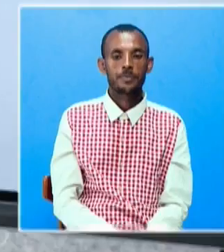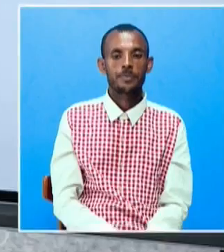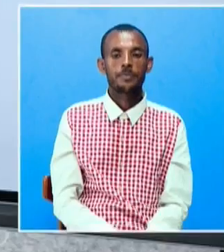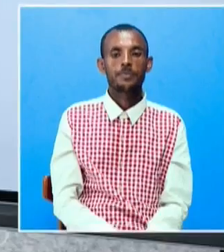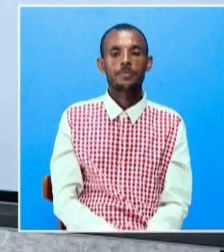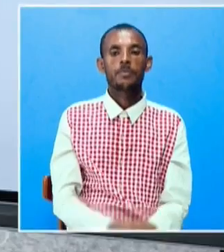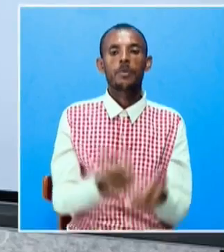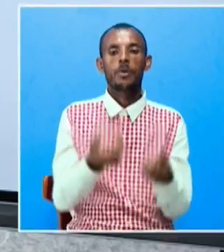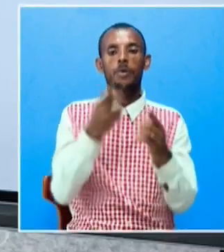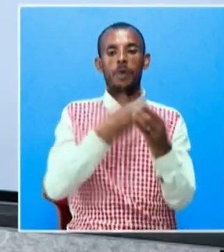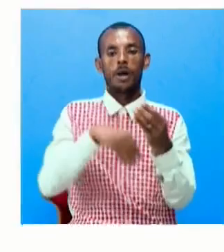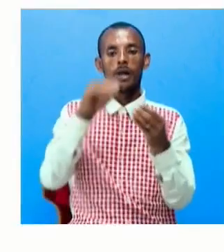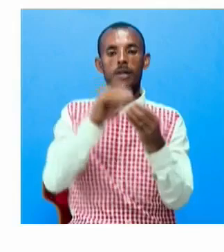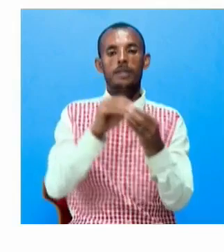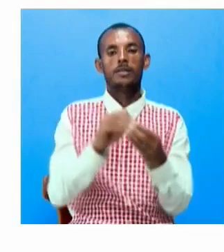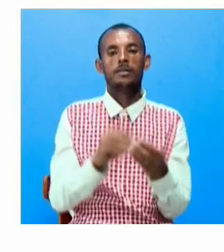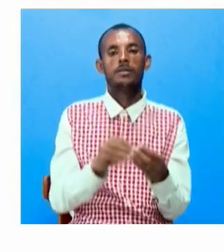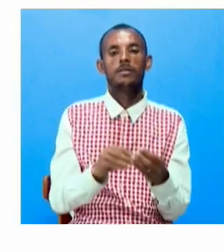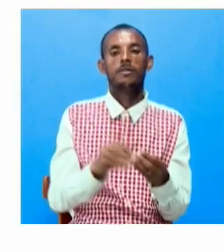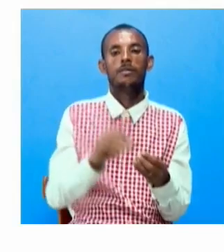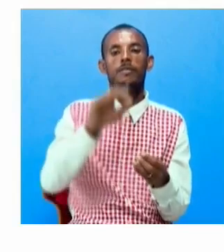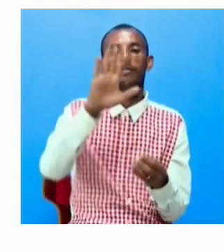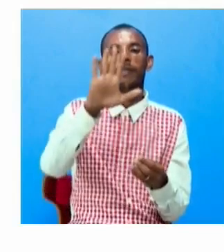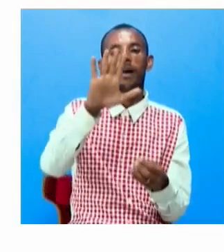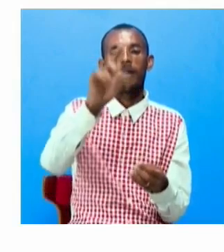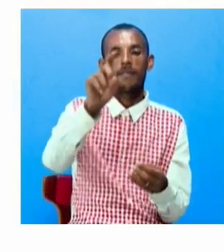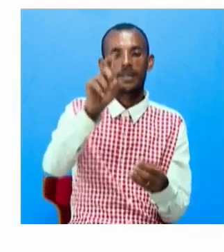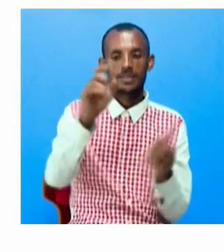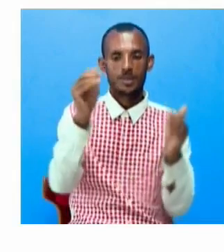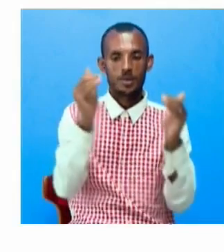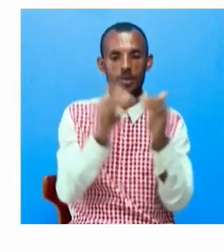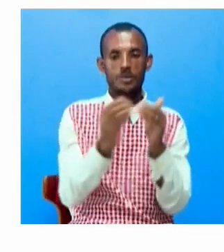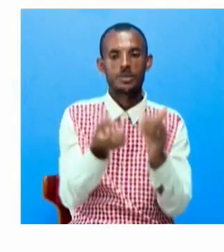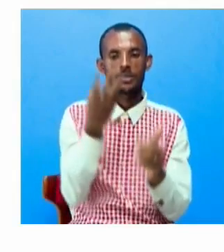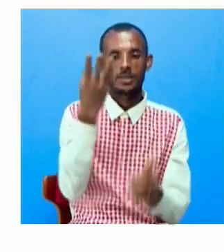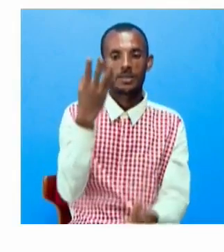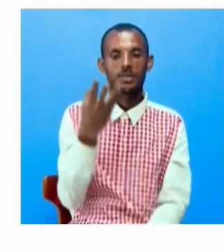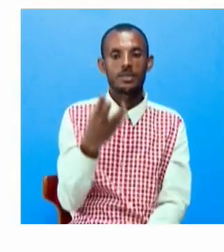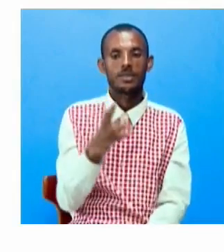And when you add these two, you have 5x is equal to